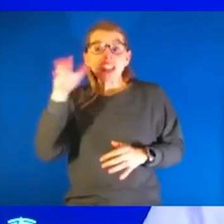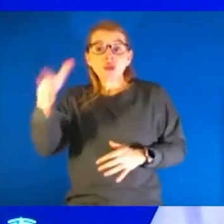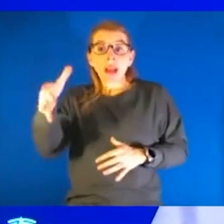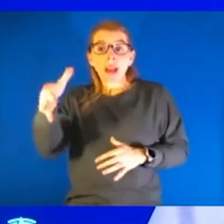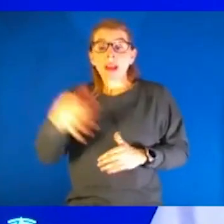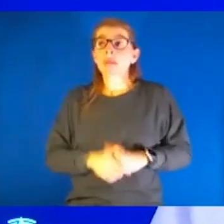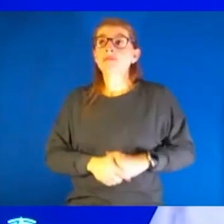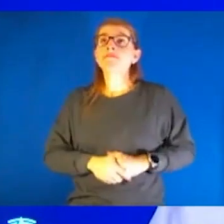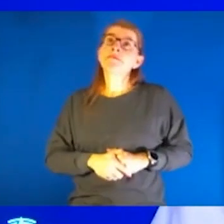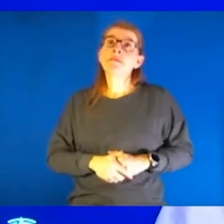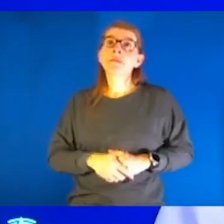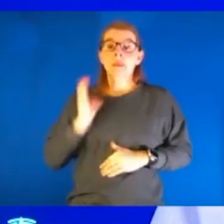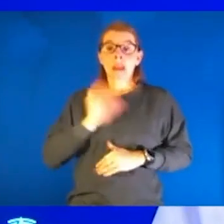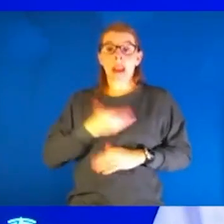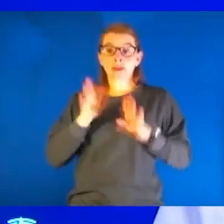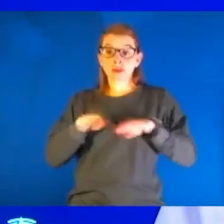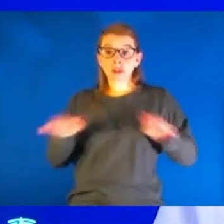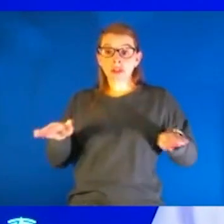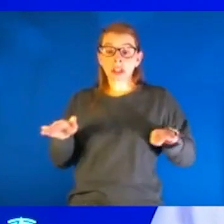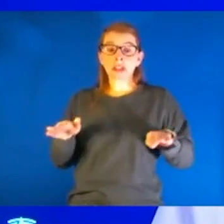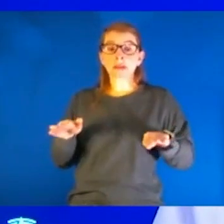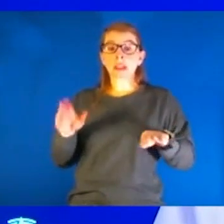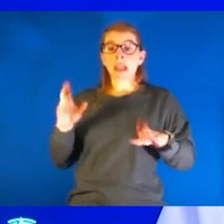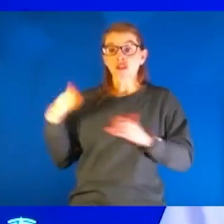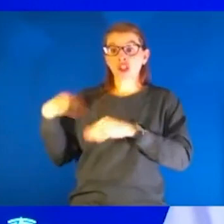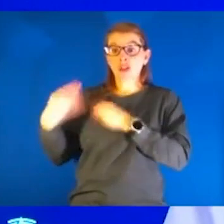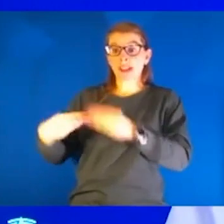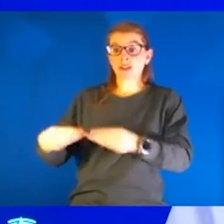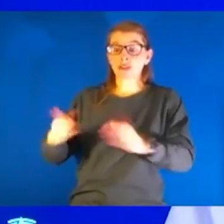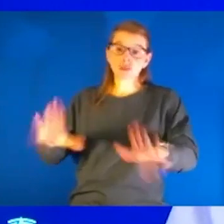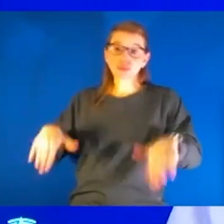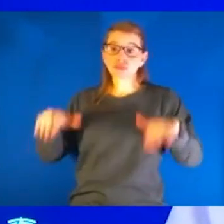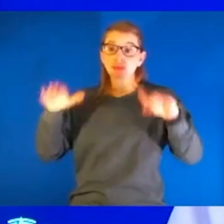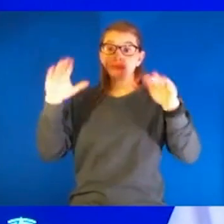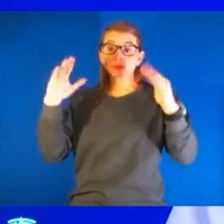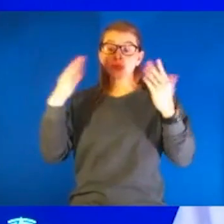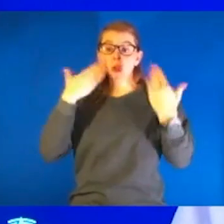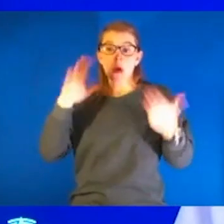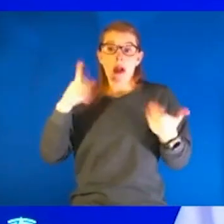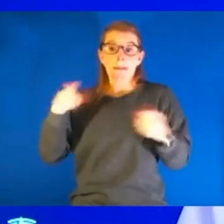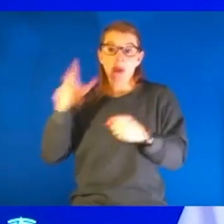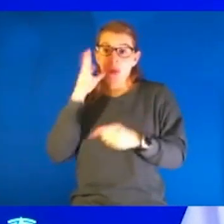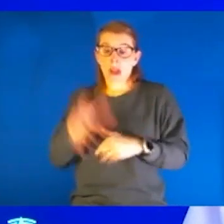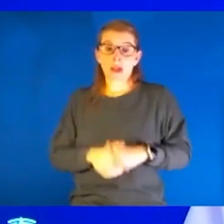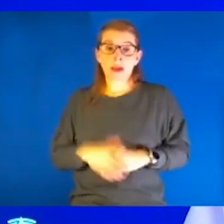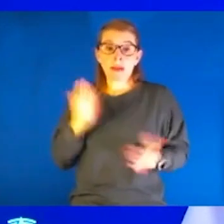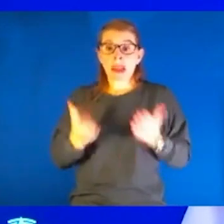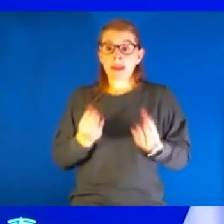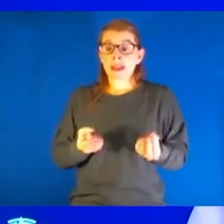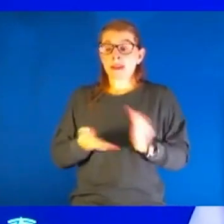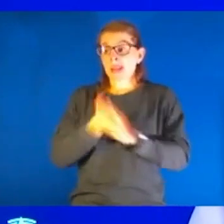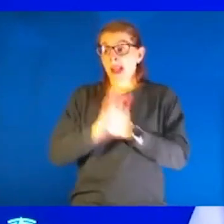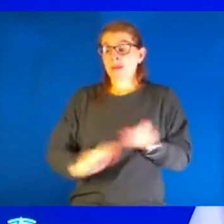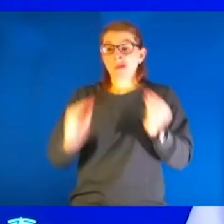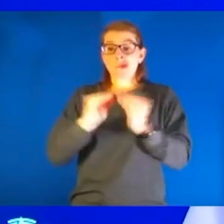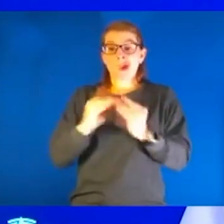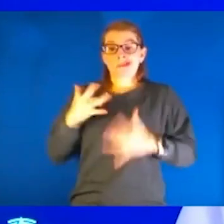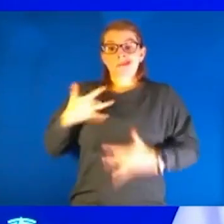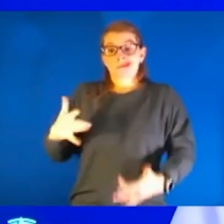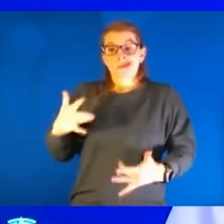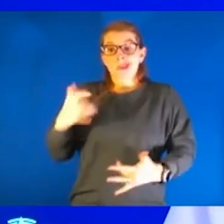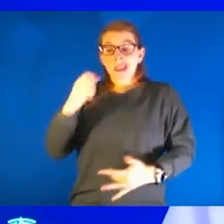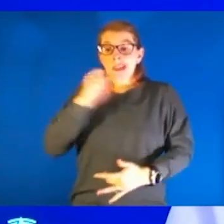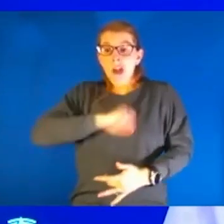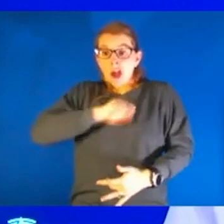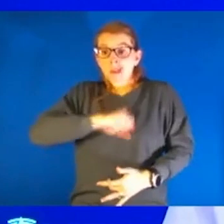our children and the generations come up, who knows what will happen, if it will become more like the common and cough, cold